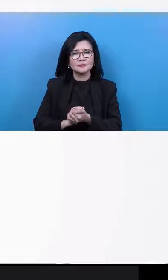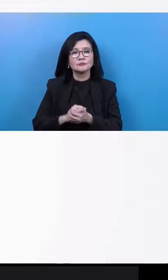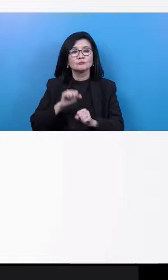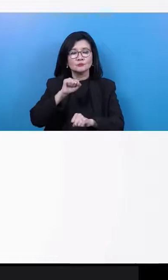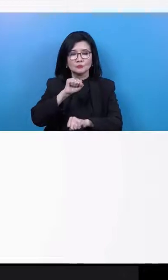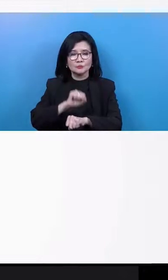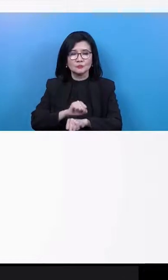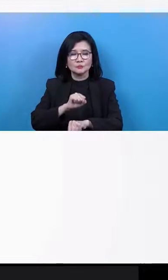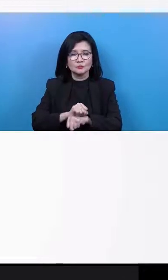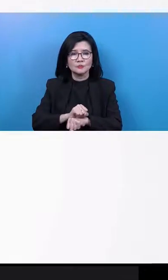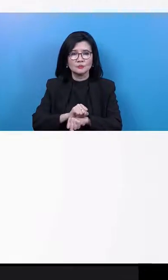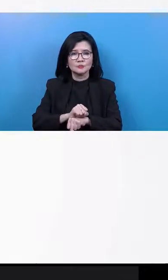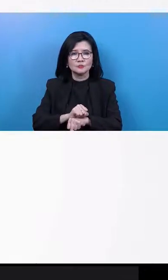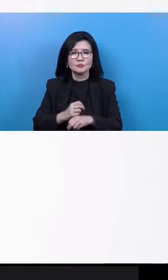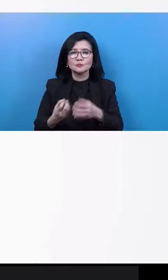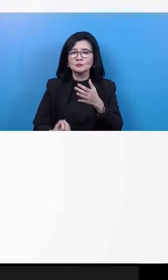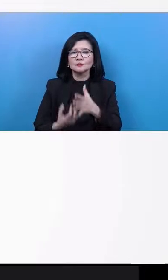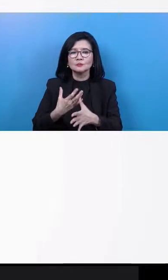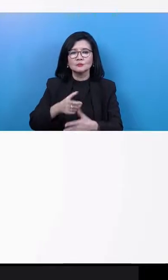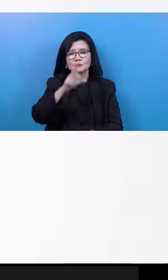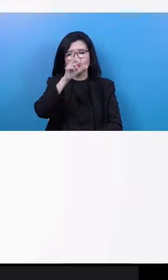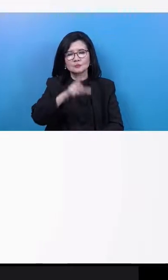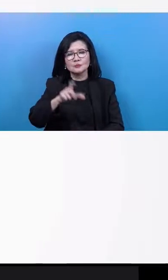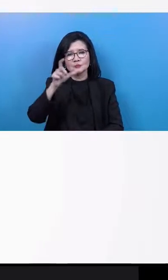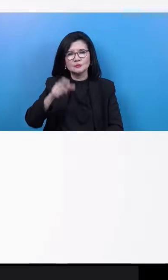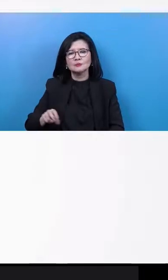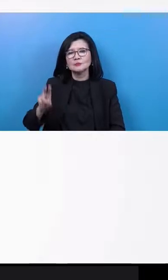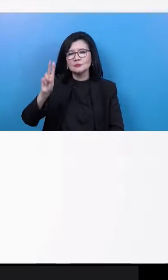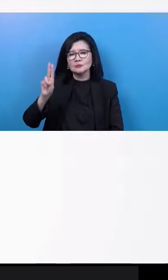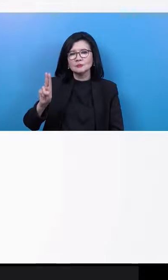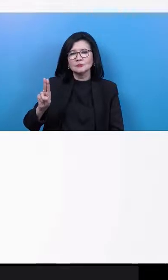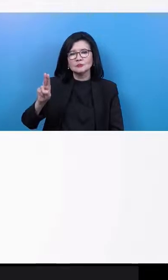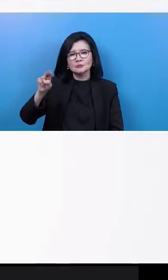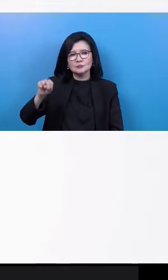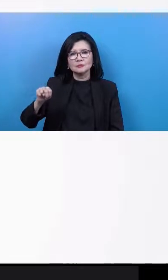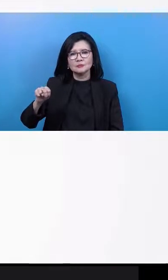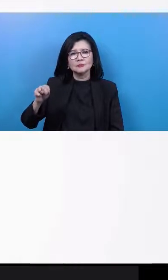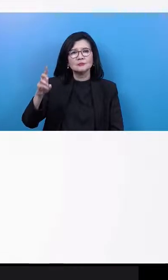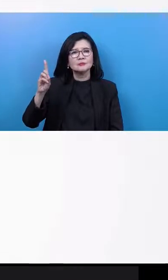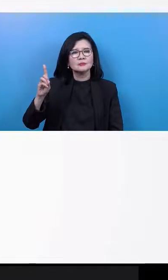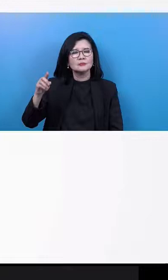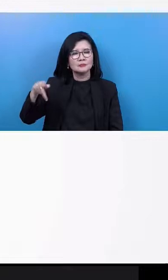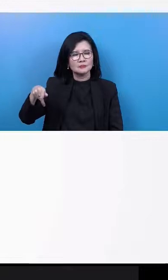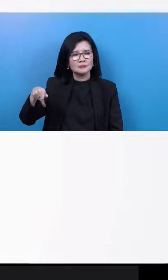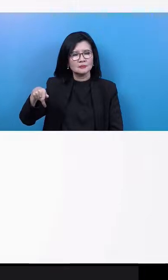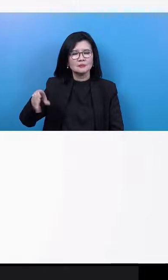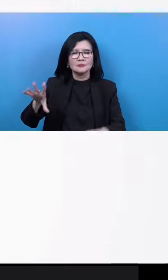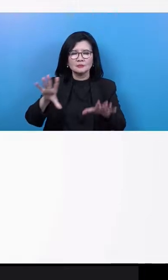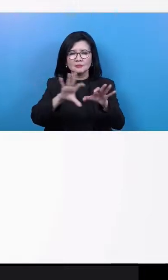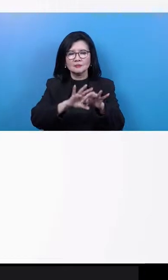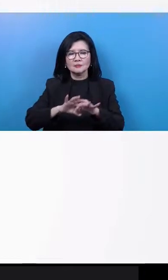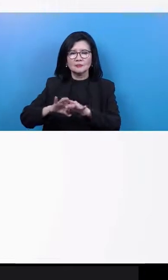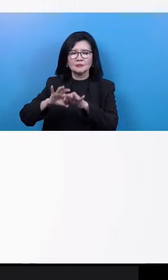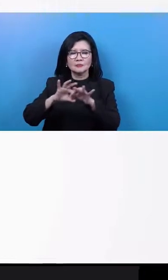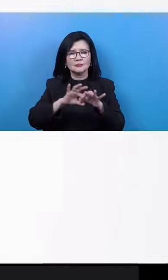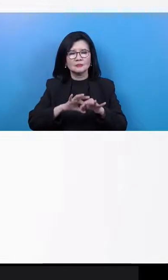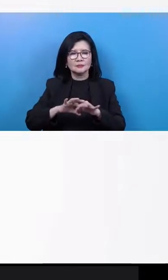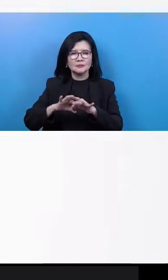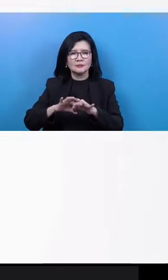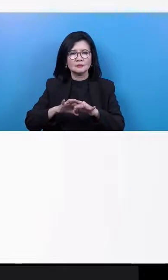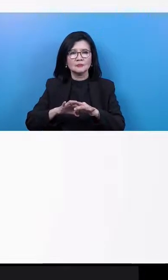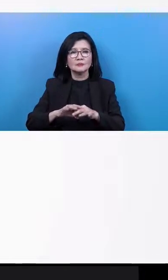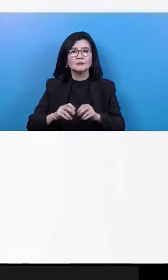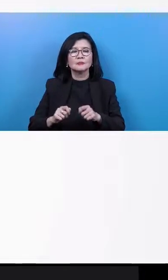of UNDP and coordinated and authored about 11 books dealing with the Dominican and Caribbean